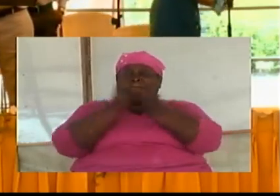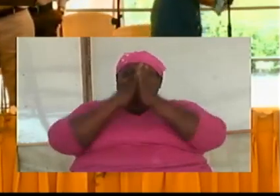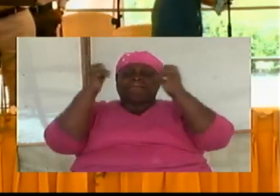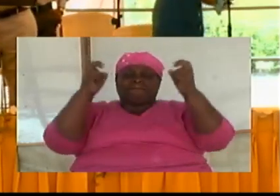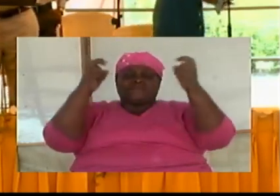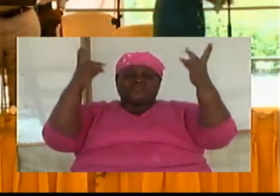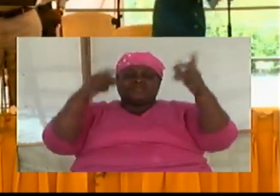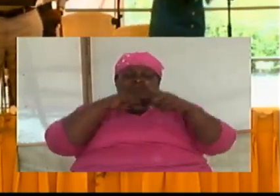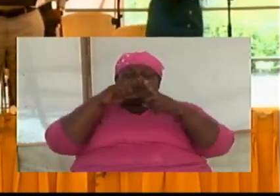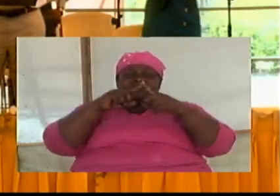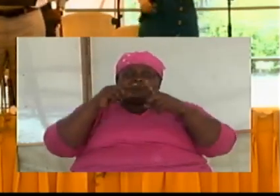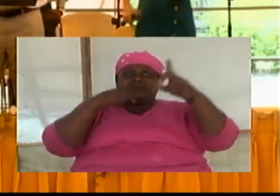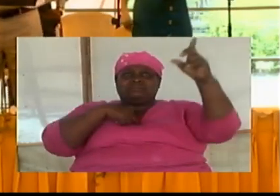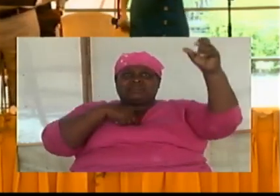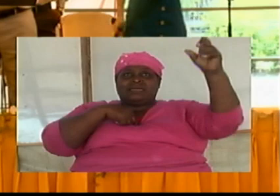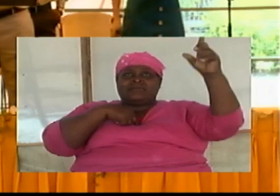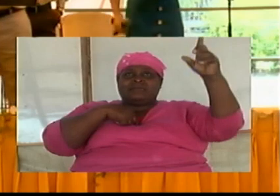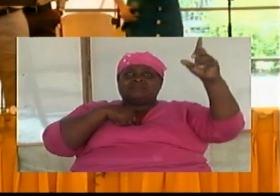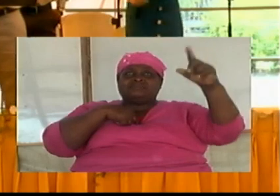I see the blood.